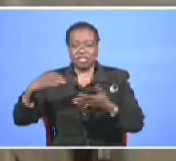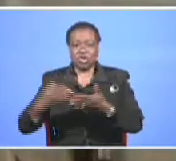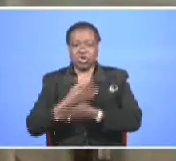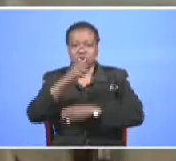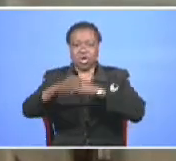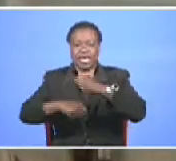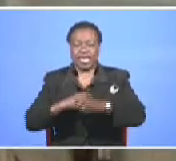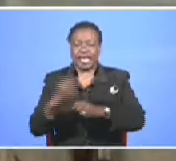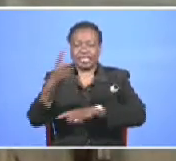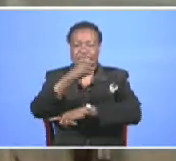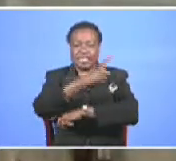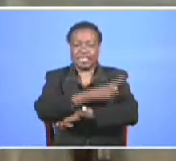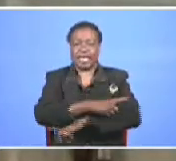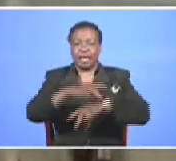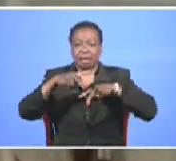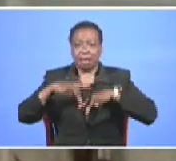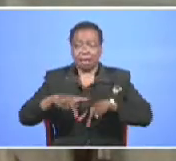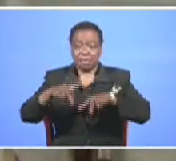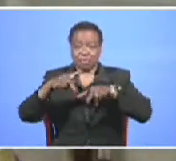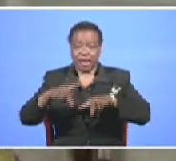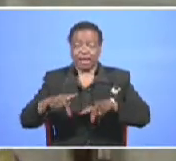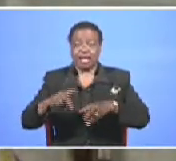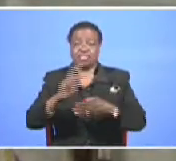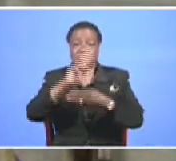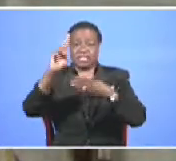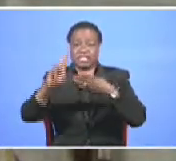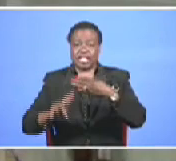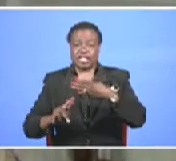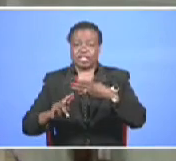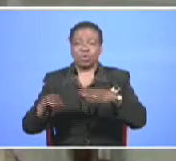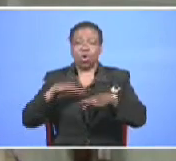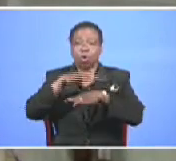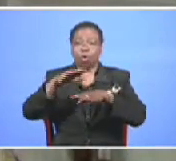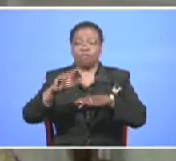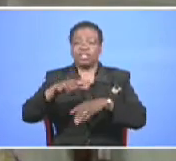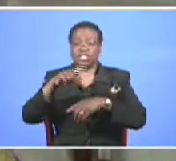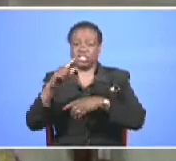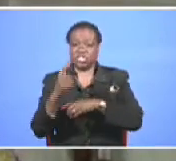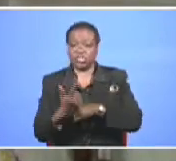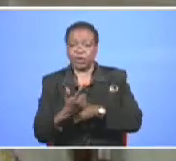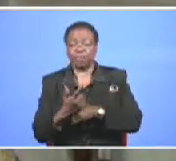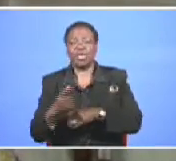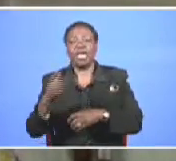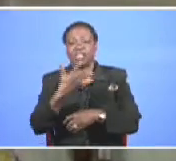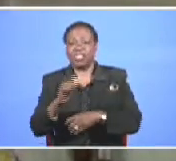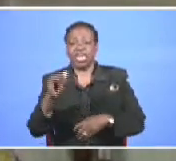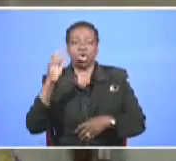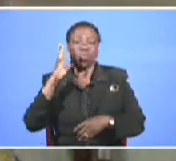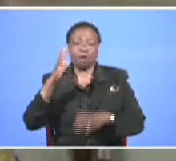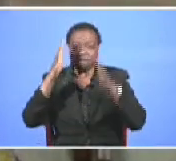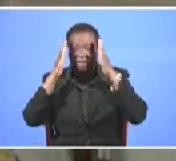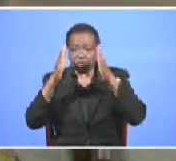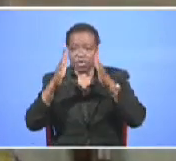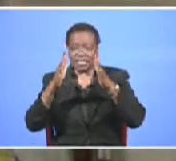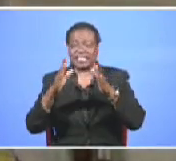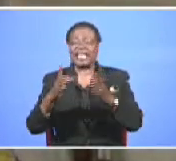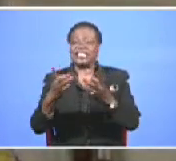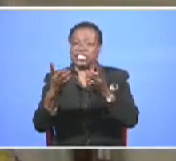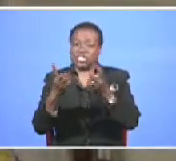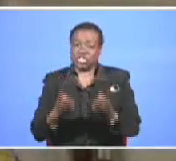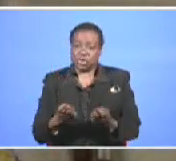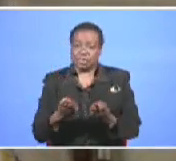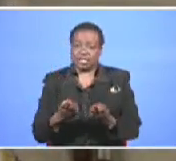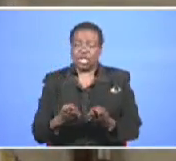And we were focused since then to return to the winning circle. And so they were determined, they were focused. You would have heard the music and you would have